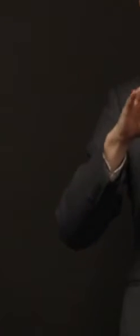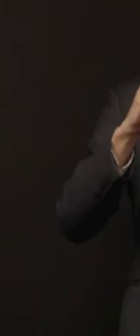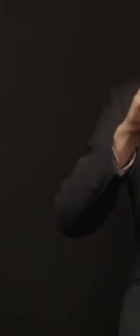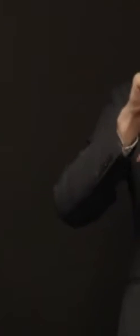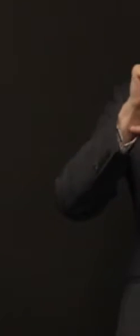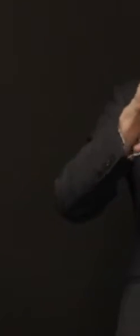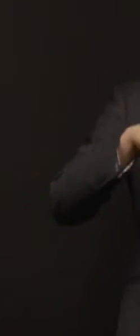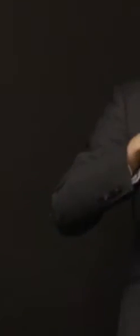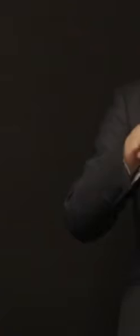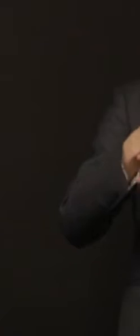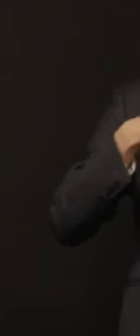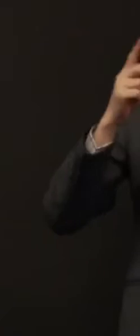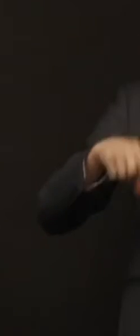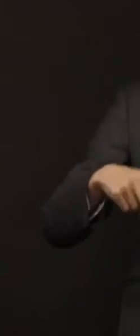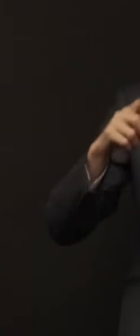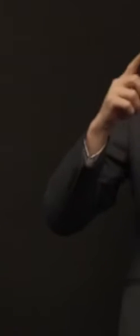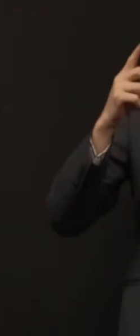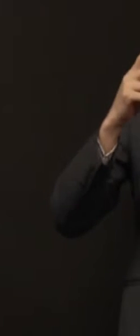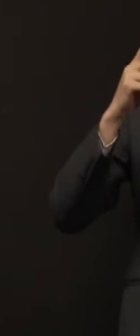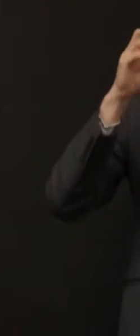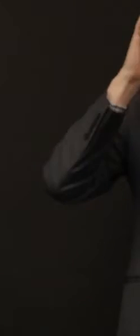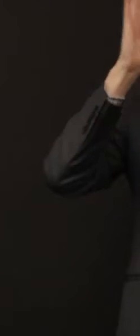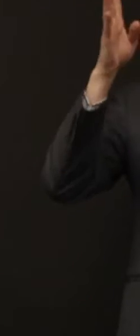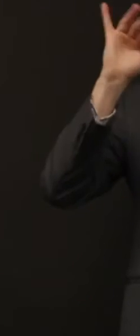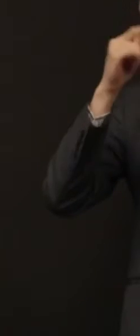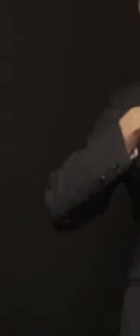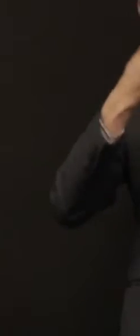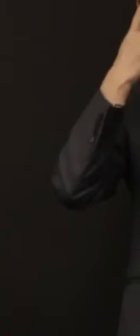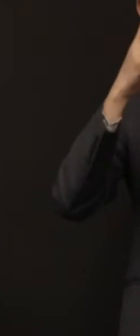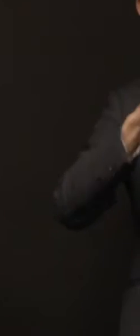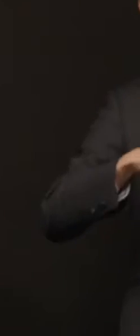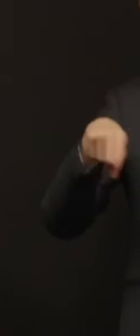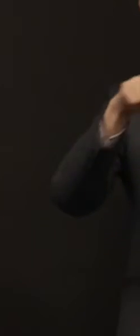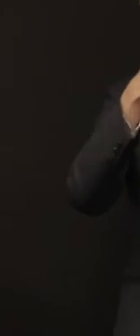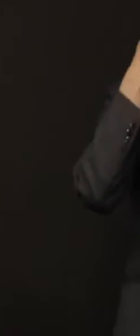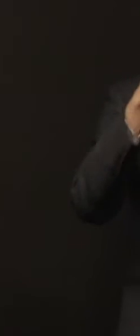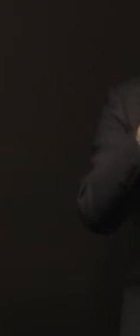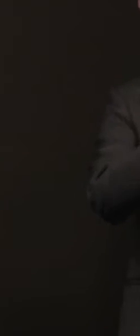can't pretend to see what you see through your own eyes,